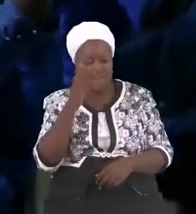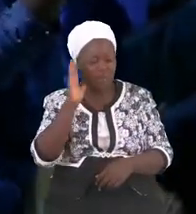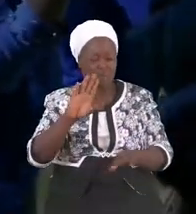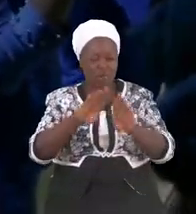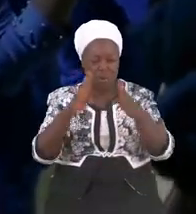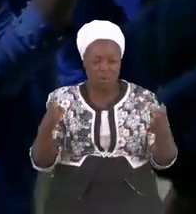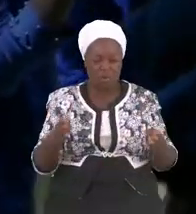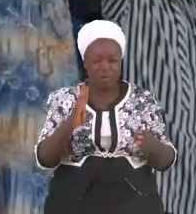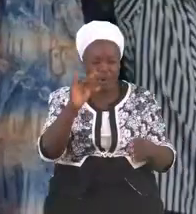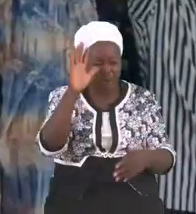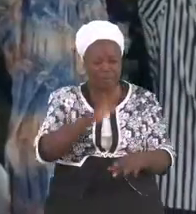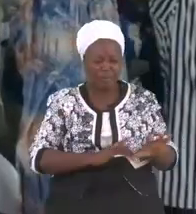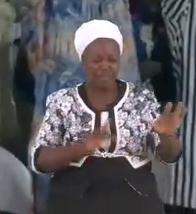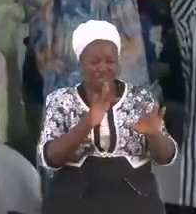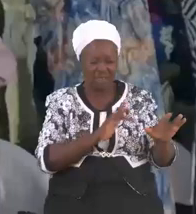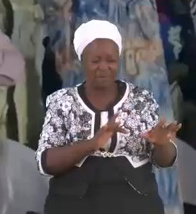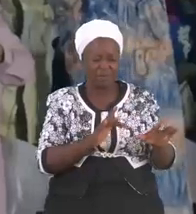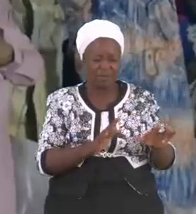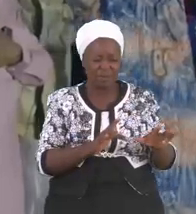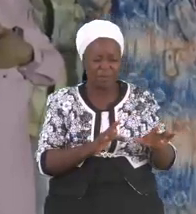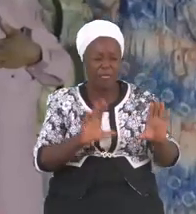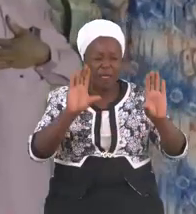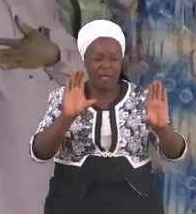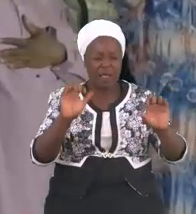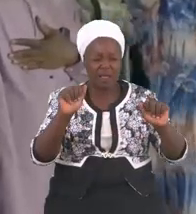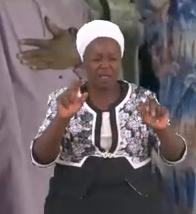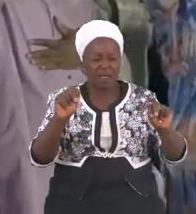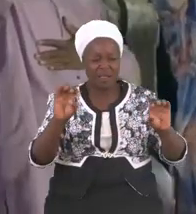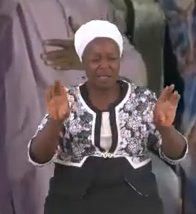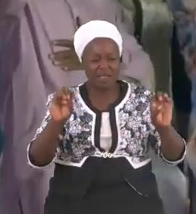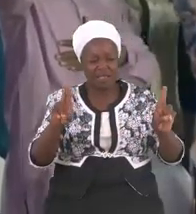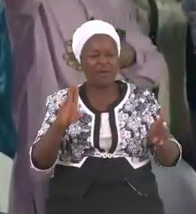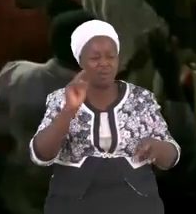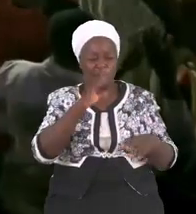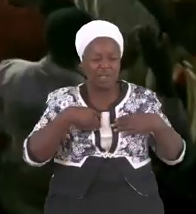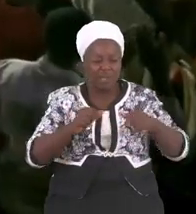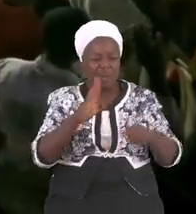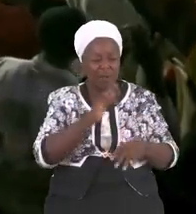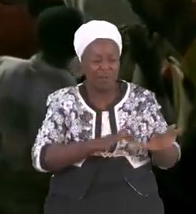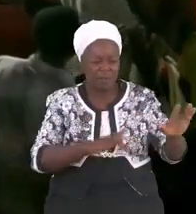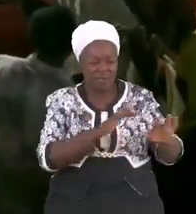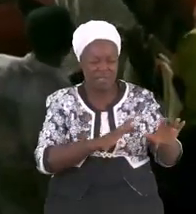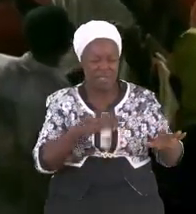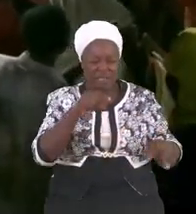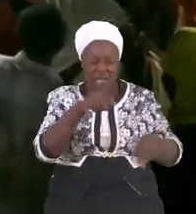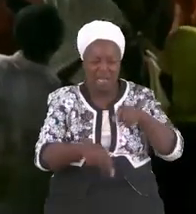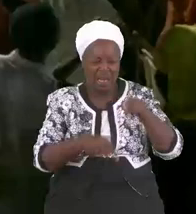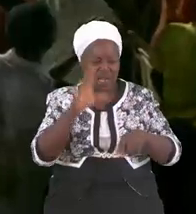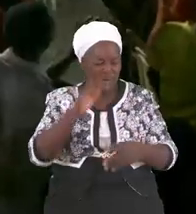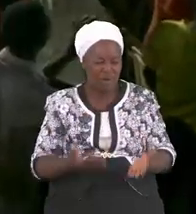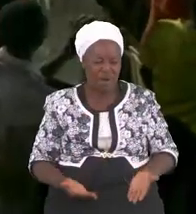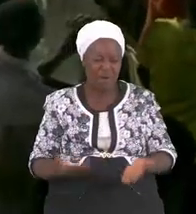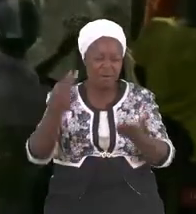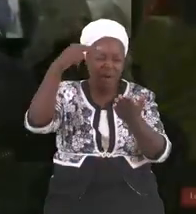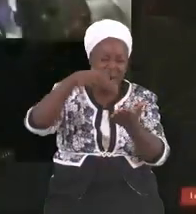by your mercy. Amen. Cancer will be healed by your mercy. Amen. The lame will rise up and